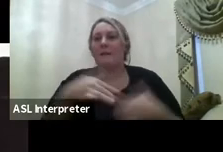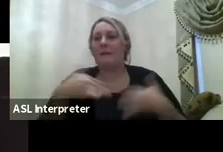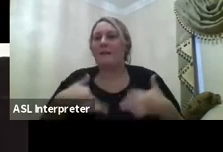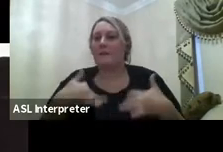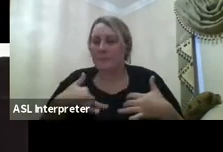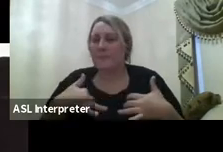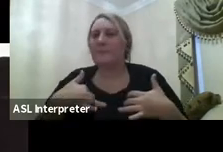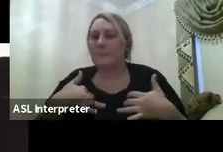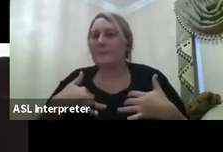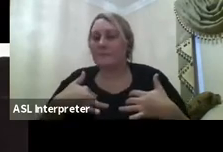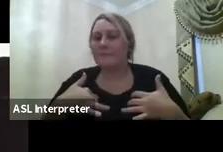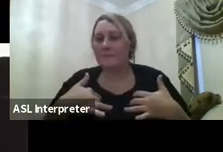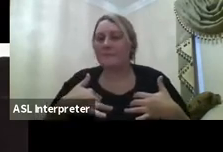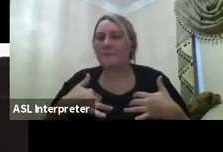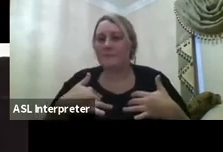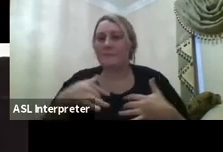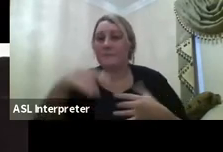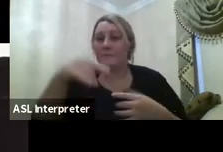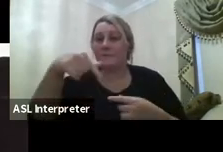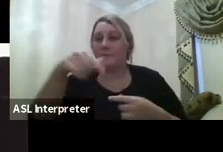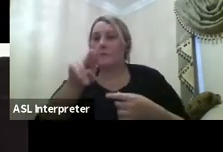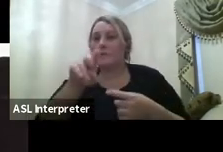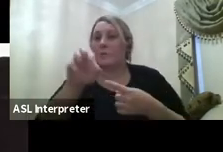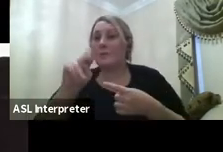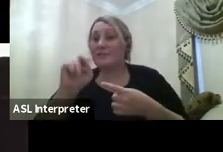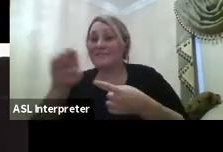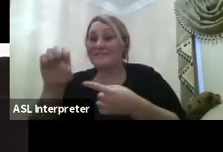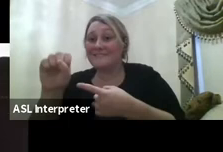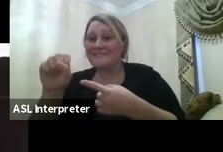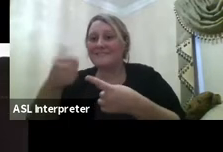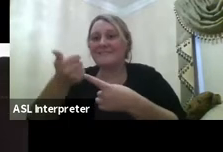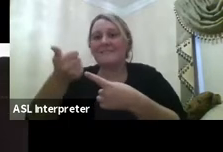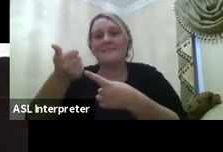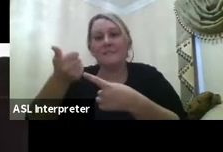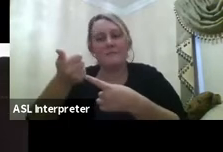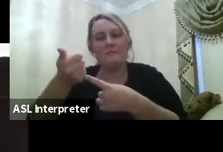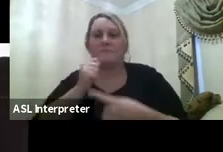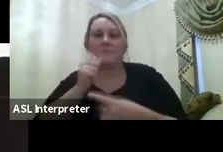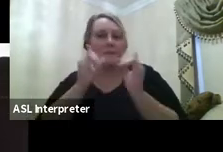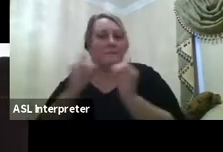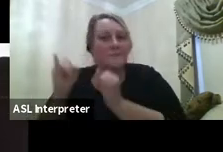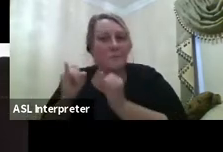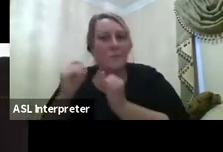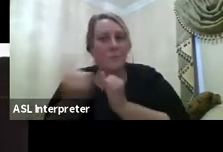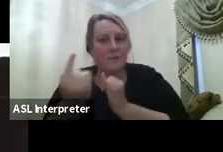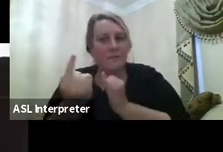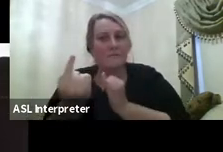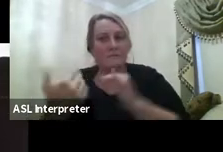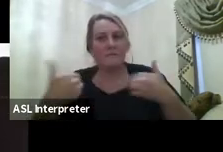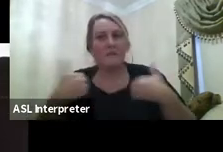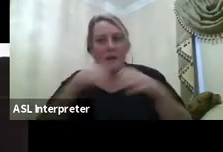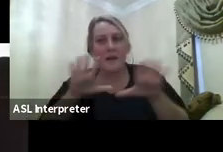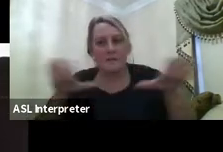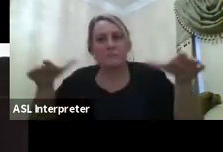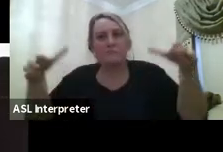you know, moving beyond the singular subject towards collectivity, but also I think it has echoes with our earlier conversation in terms of,